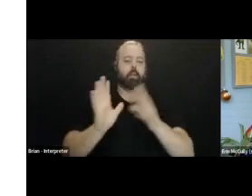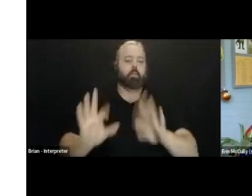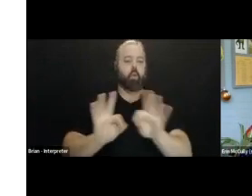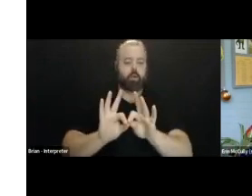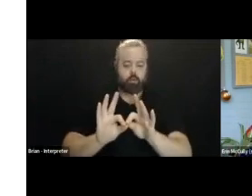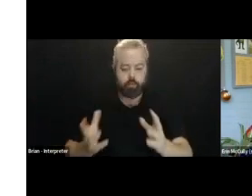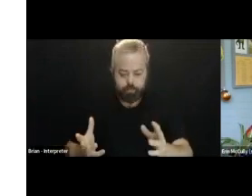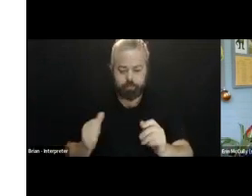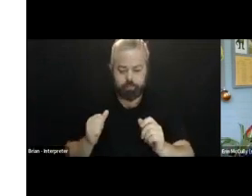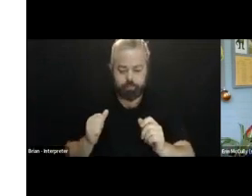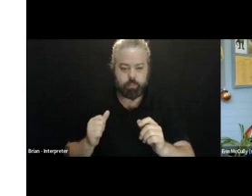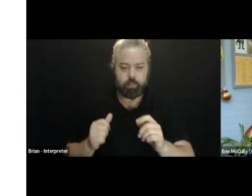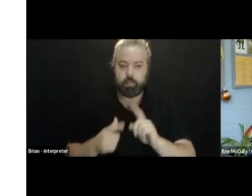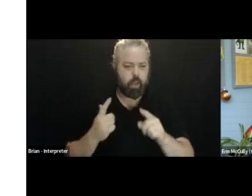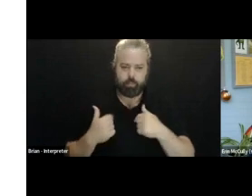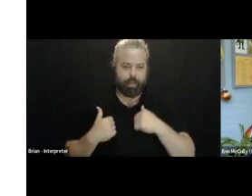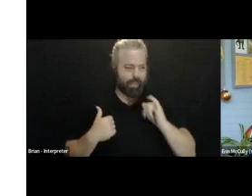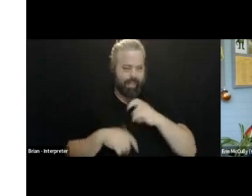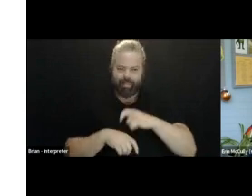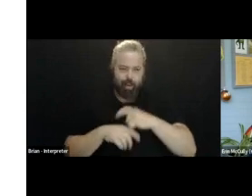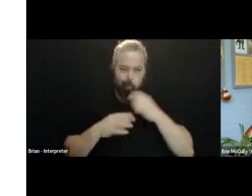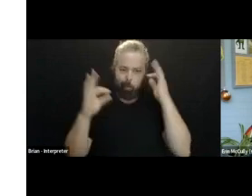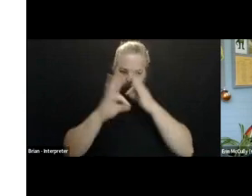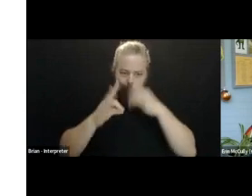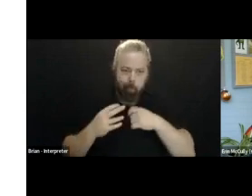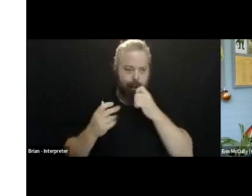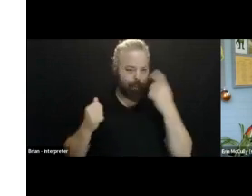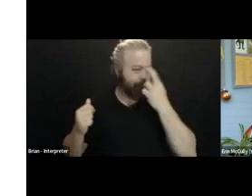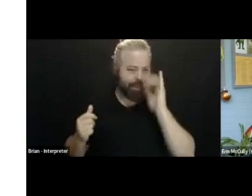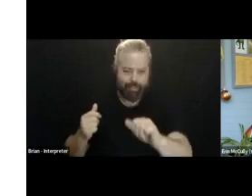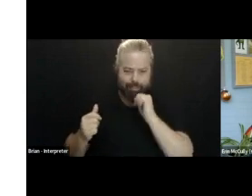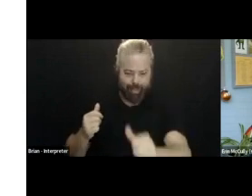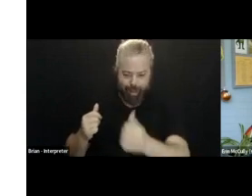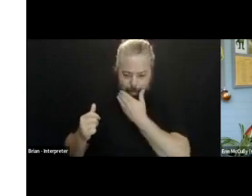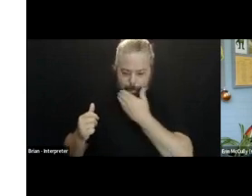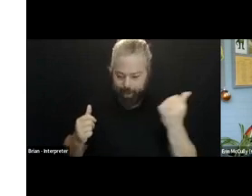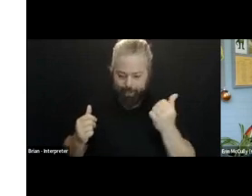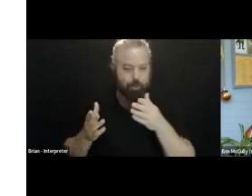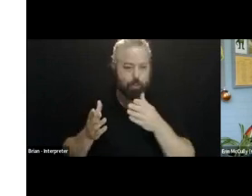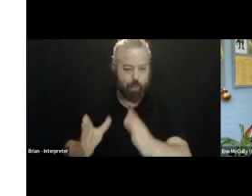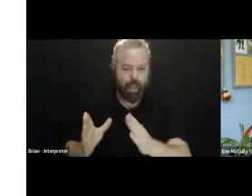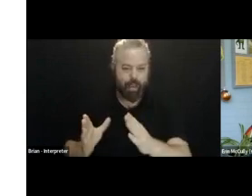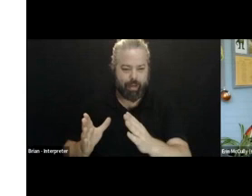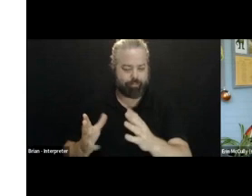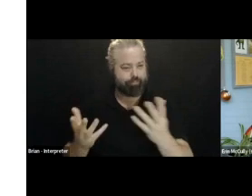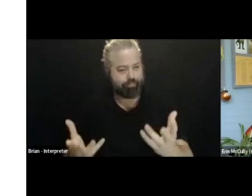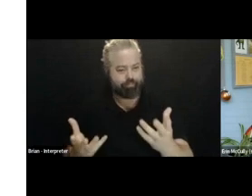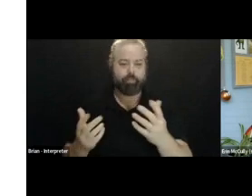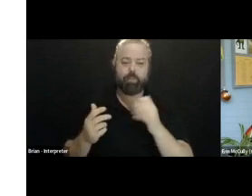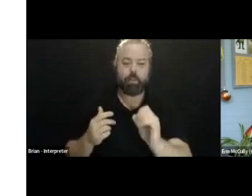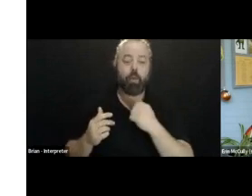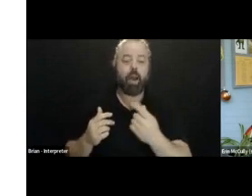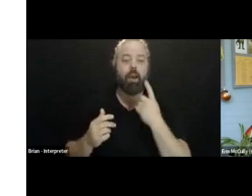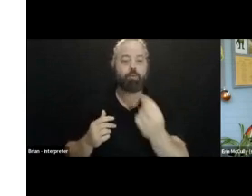But I didn't know. I didn't know that that wasn't the best way to create a heading. So what I was